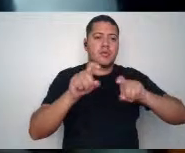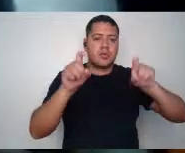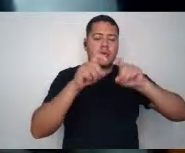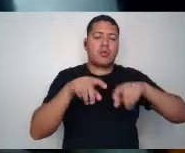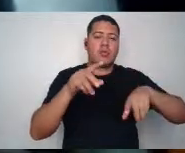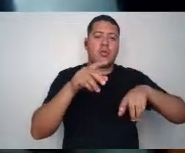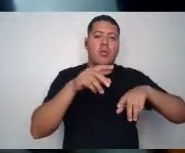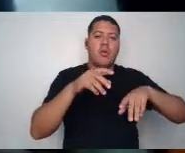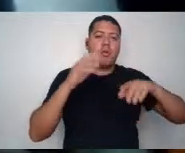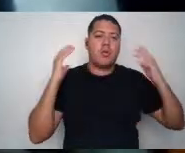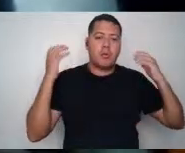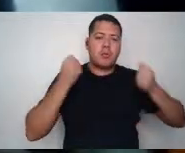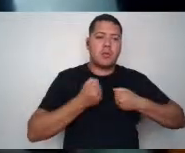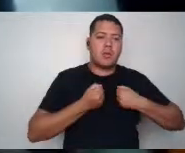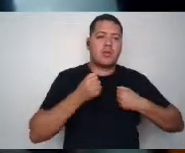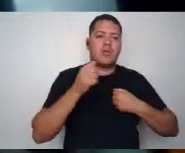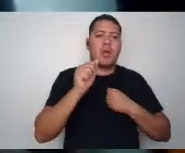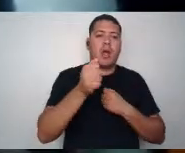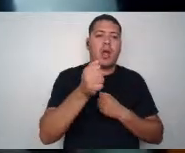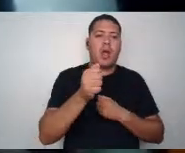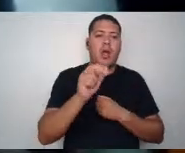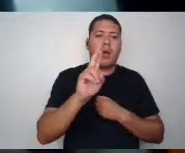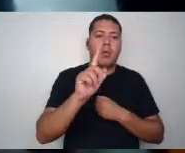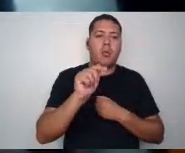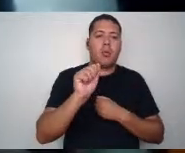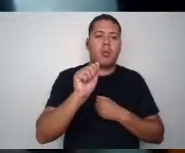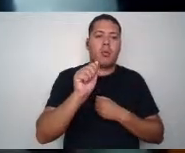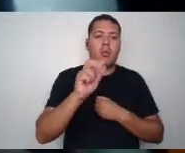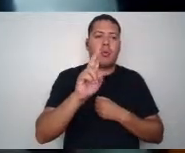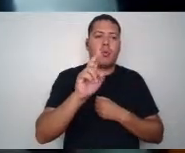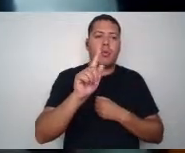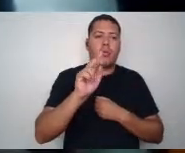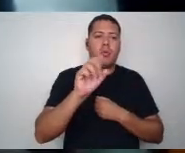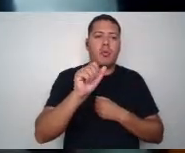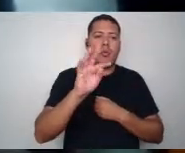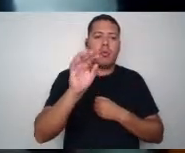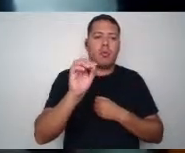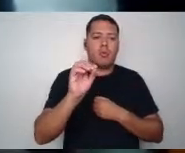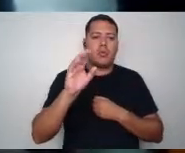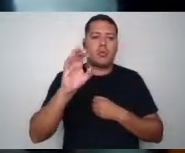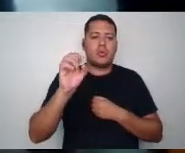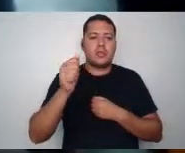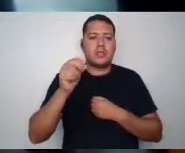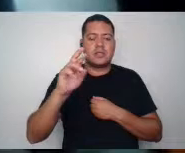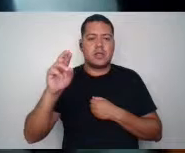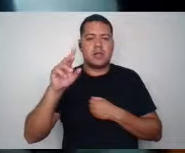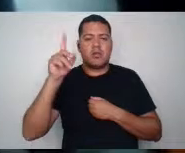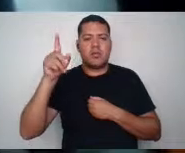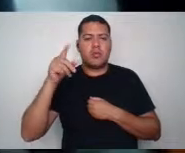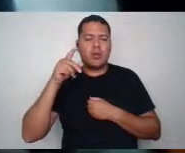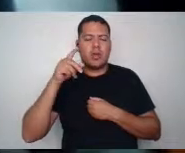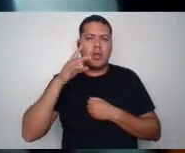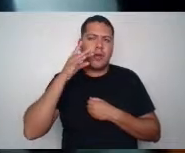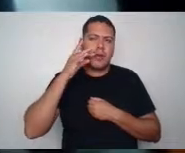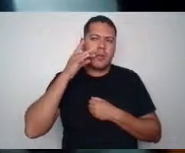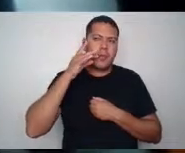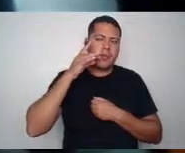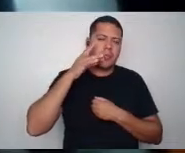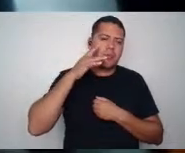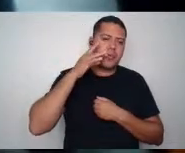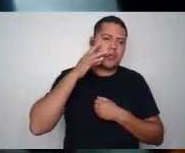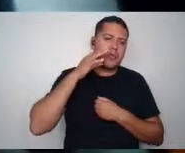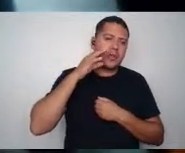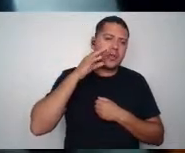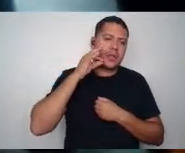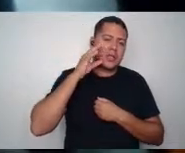even be it digitally, to Minister César, which I met, I don't know if it was in Fortaleza or São